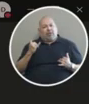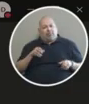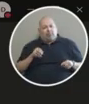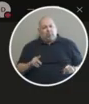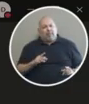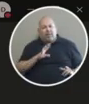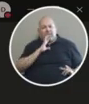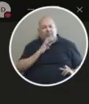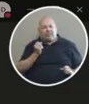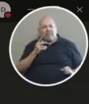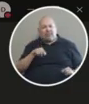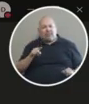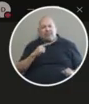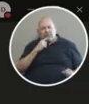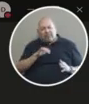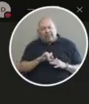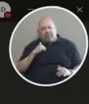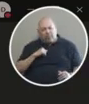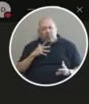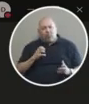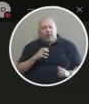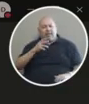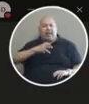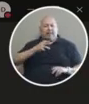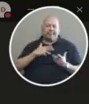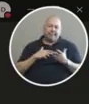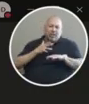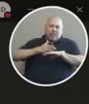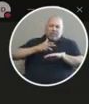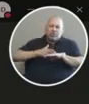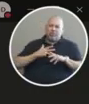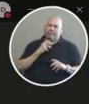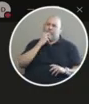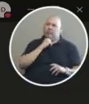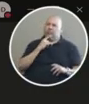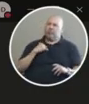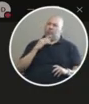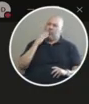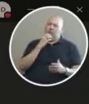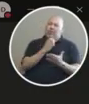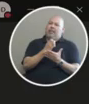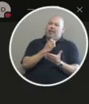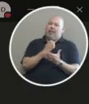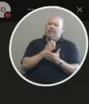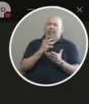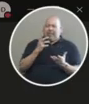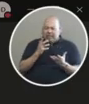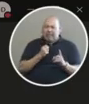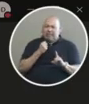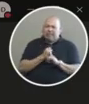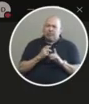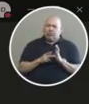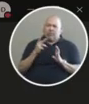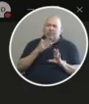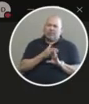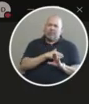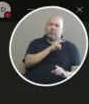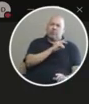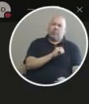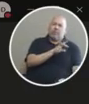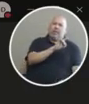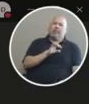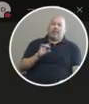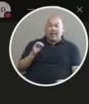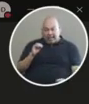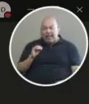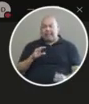I know I speak for many when I tell you that we want our history preserved. We know that the economic fall is going to be twice as bad as the one in 2008,